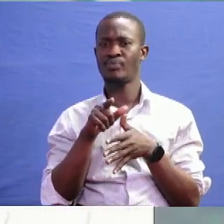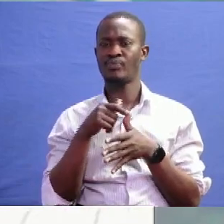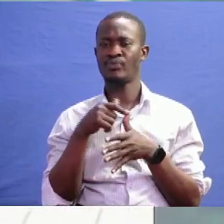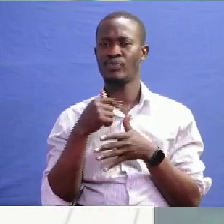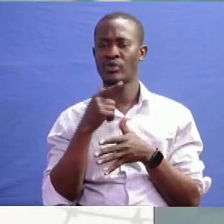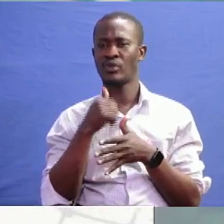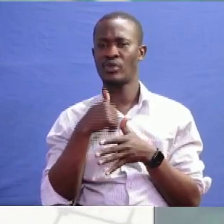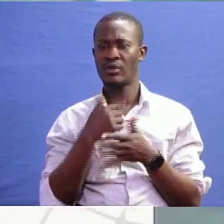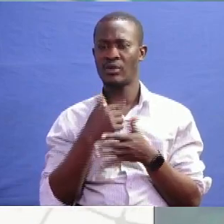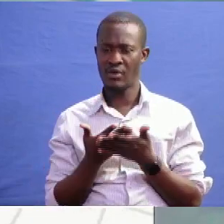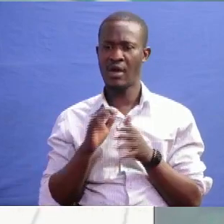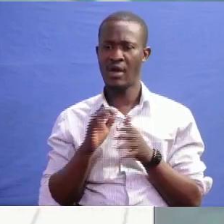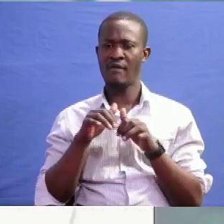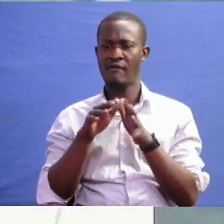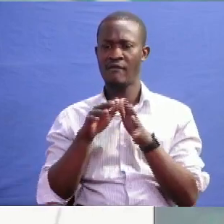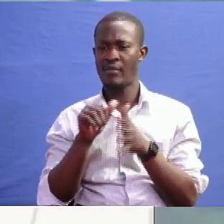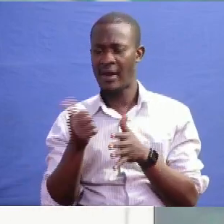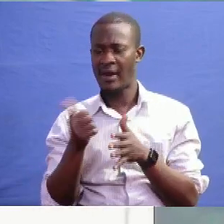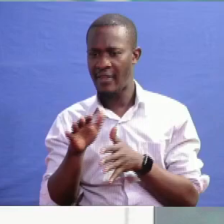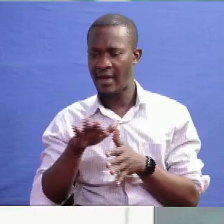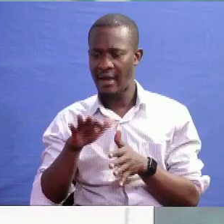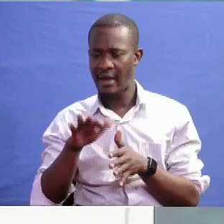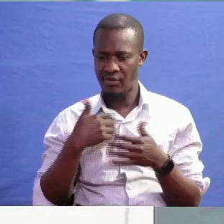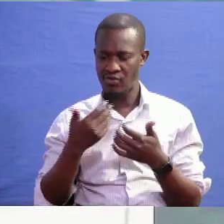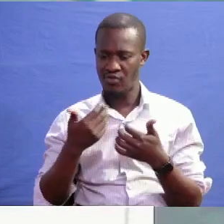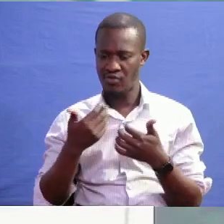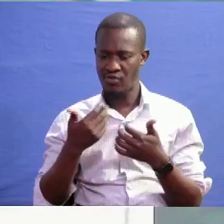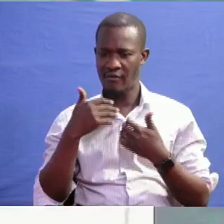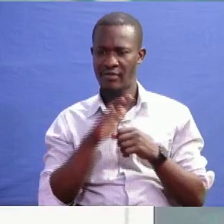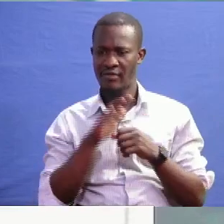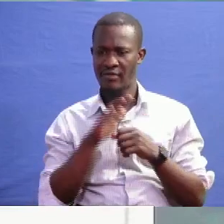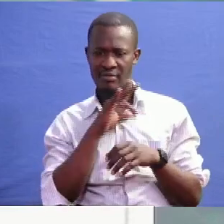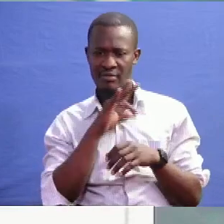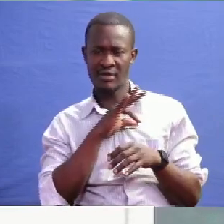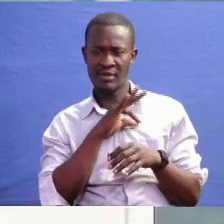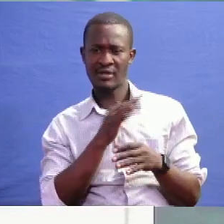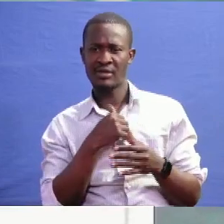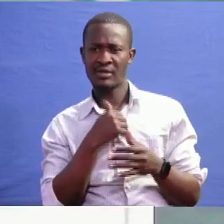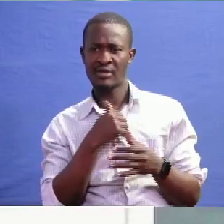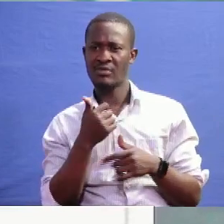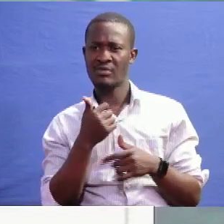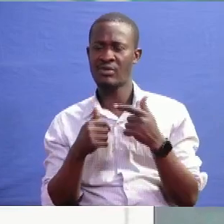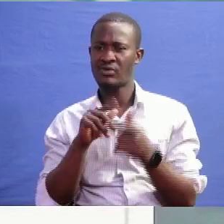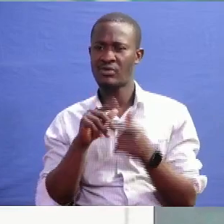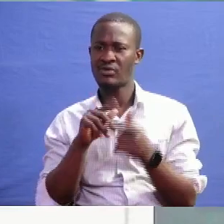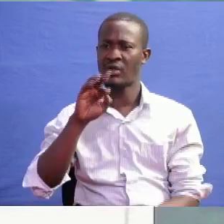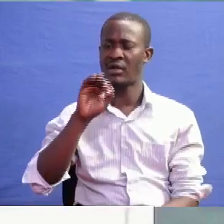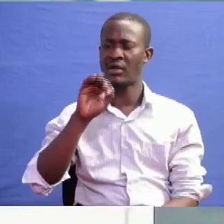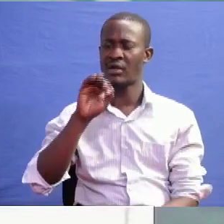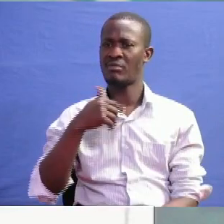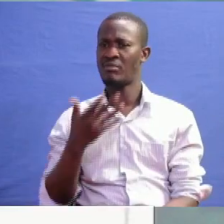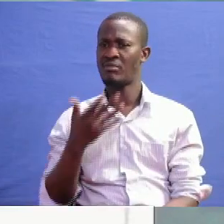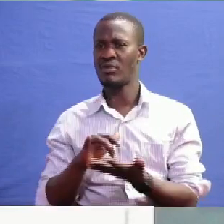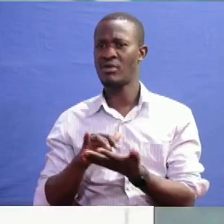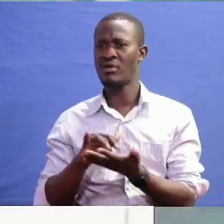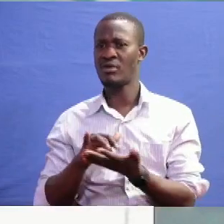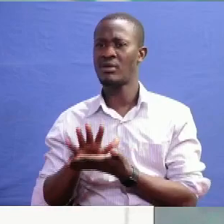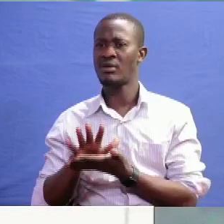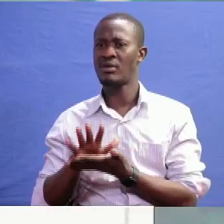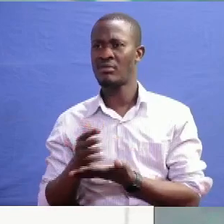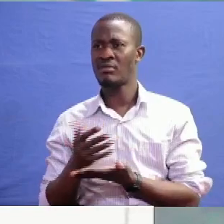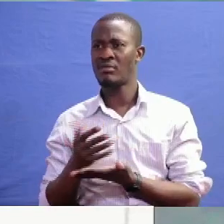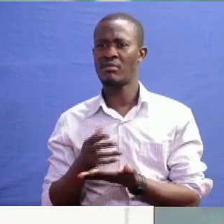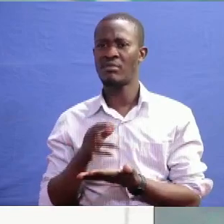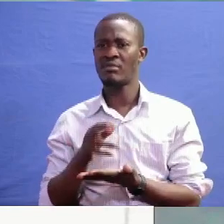saying you're a farmer, but in another area you own assets. We go to another KLA, we find that maybe you're paying even there's